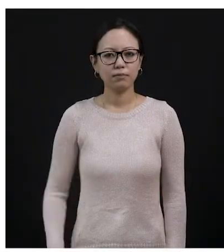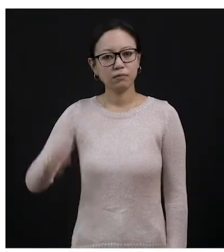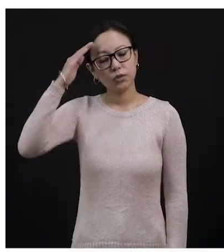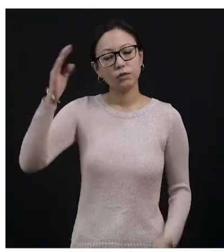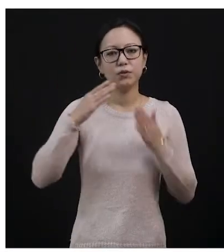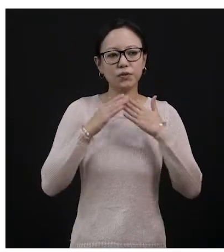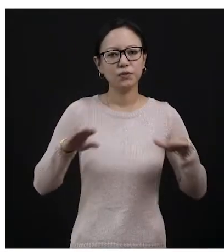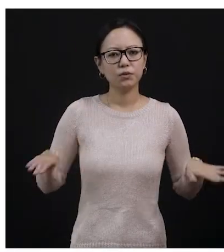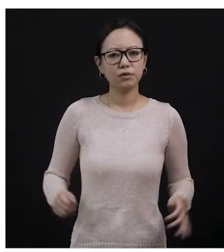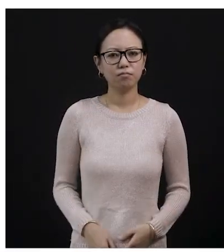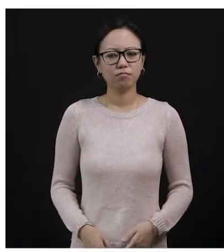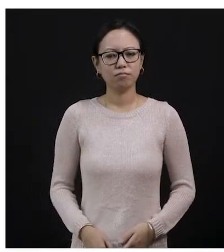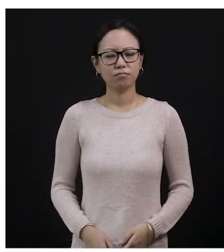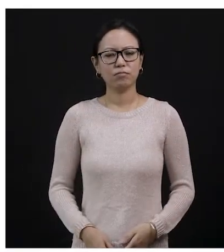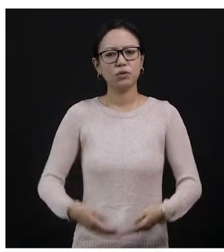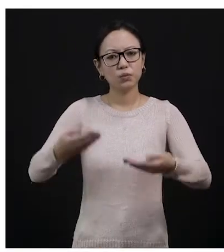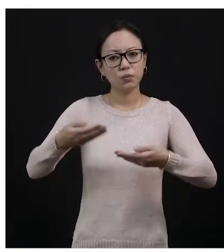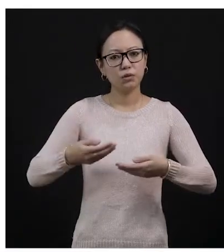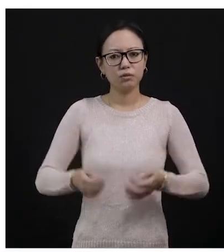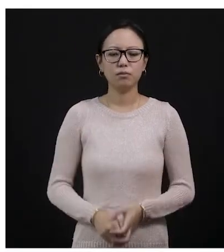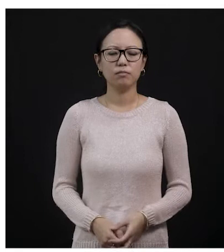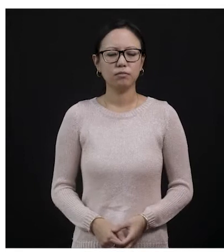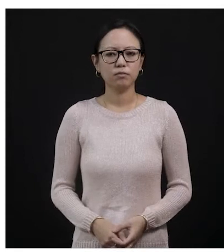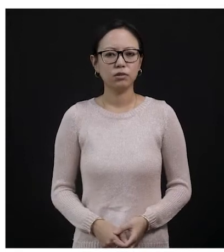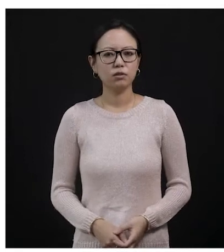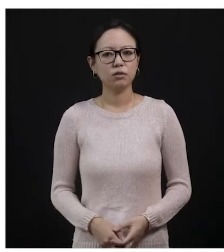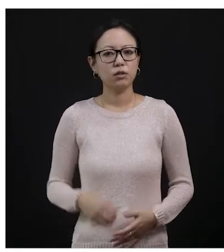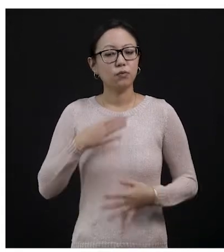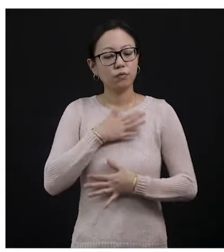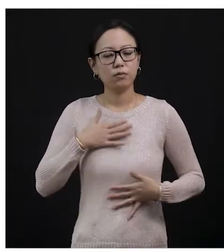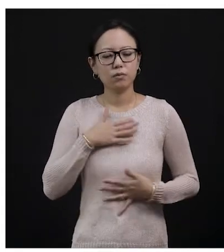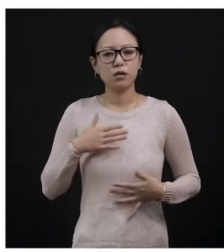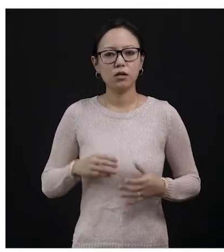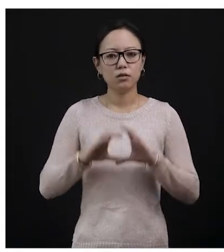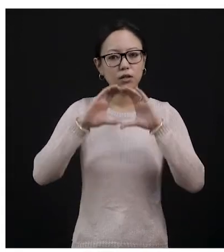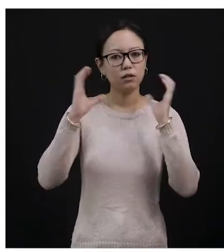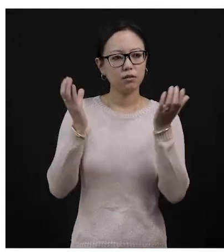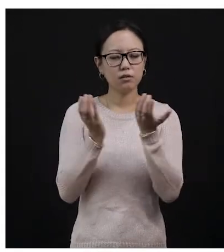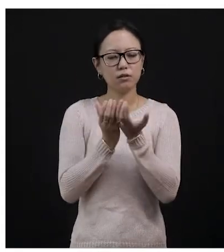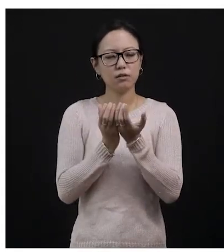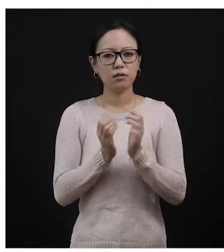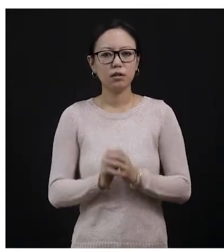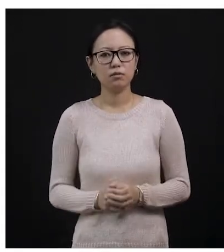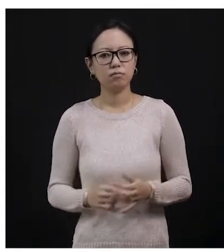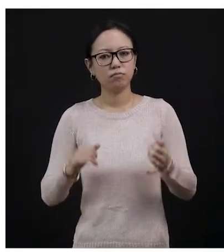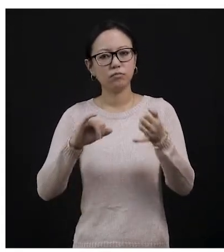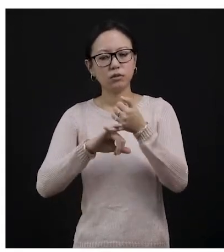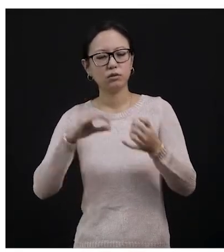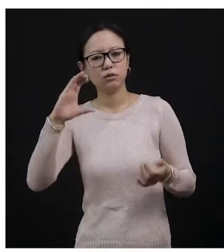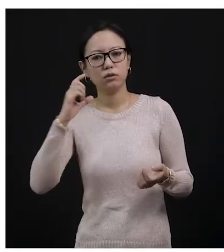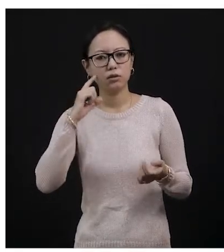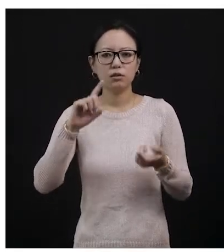Hello, students. We're back again for another fun-filled, interesting, and exciting science